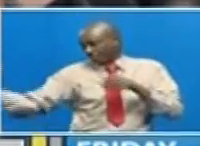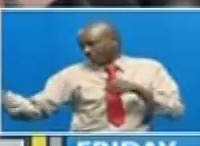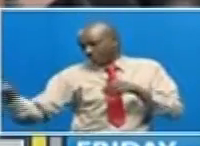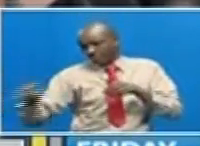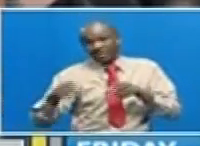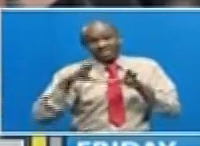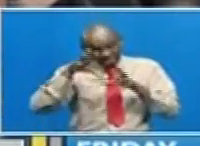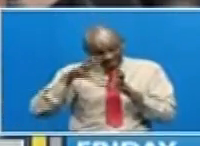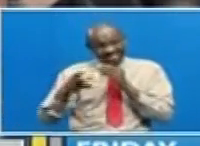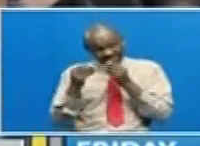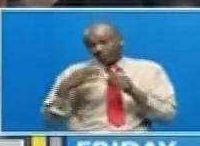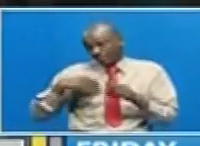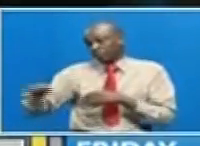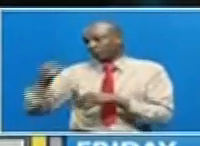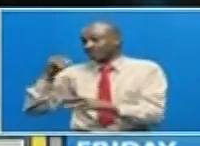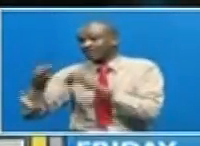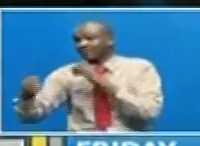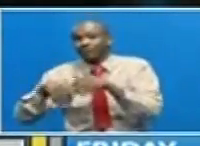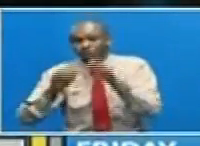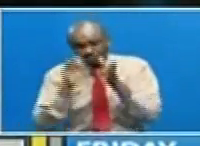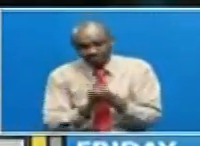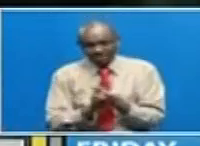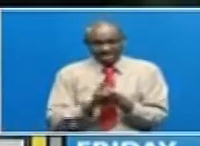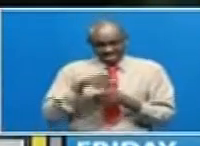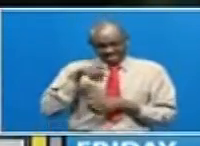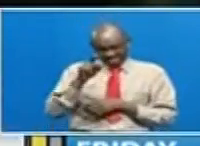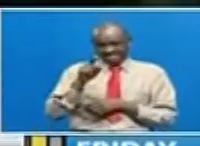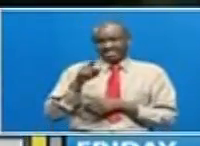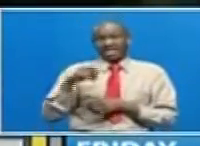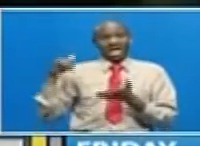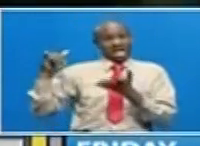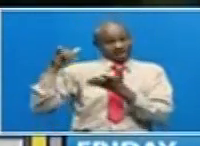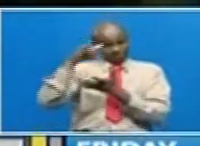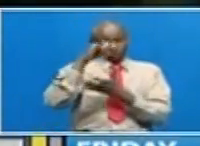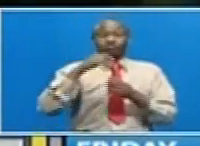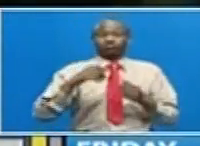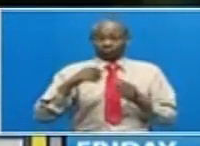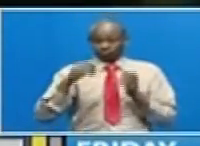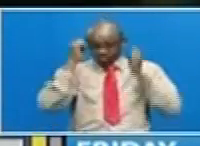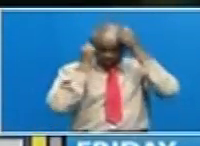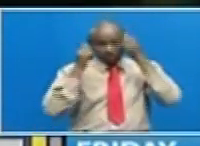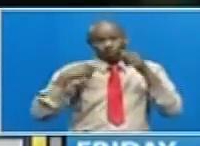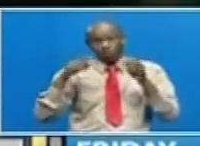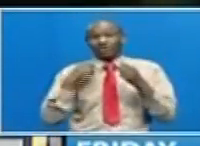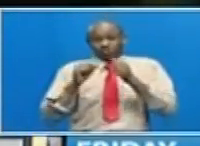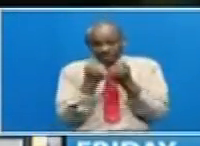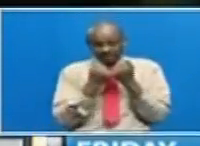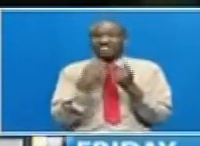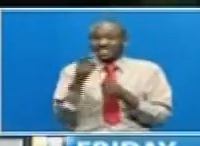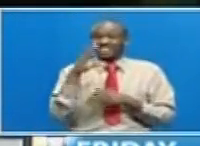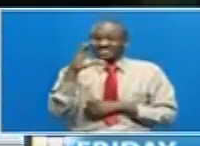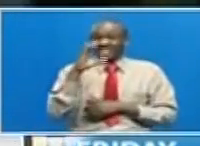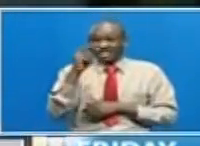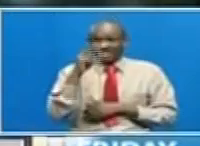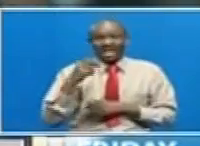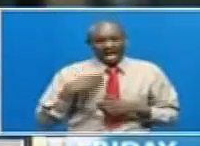be easier for rescuers to find them. Rodrigo Zapata, the Colombian Air Force colonel who led the rescue mission, told CNN they have